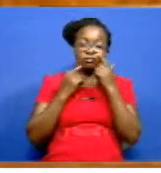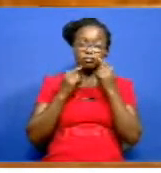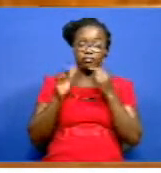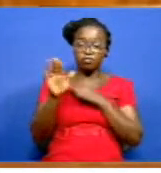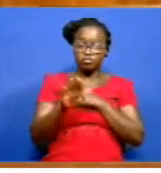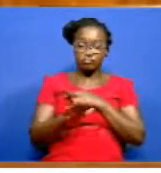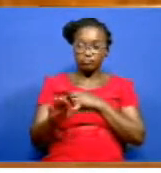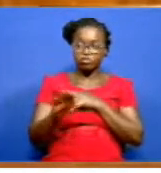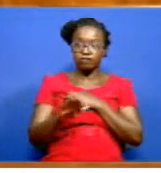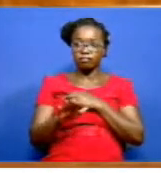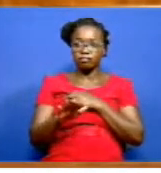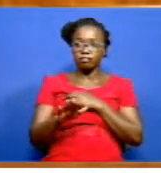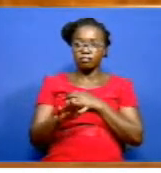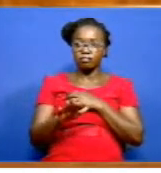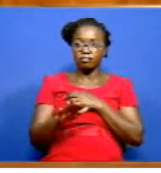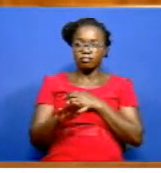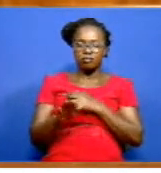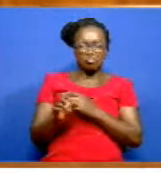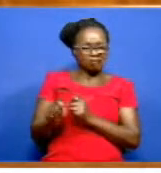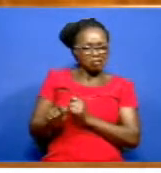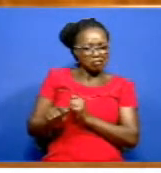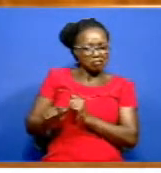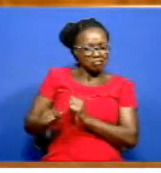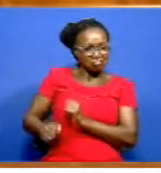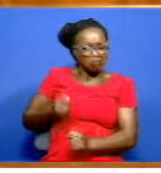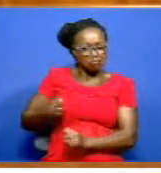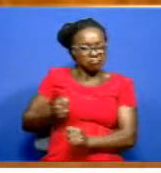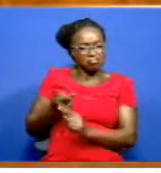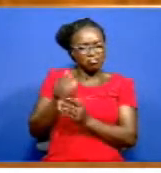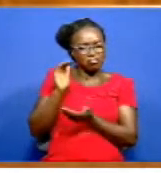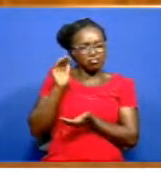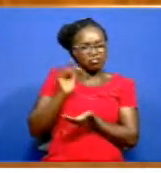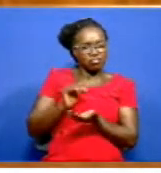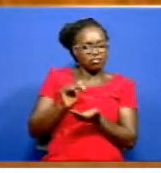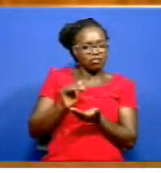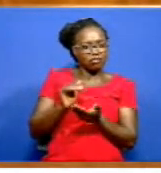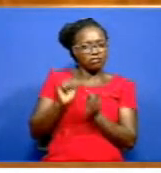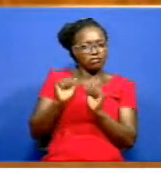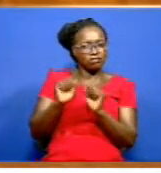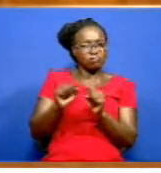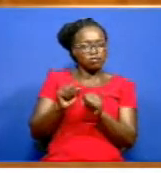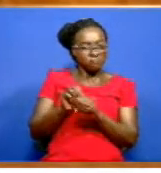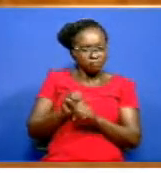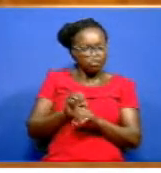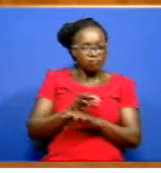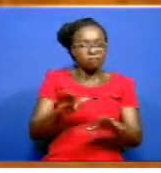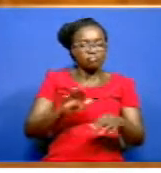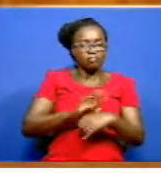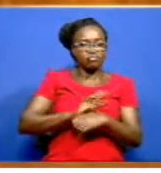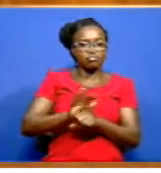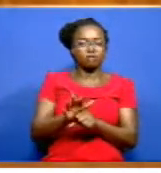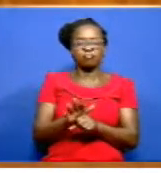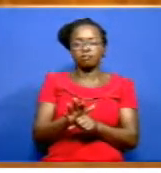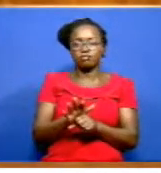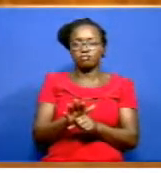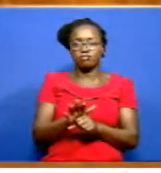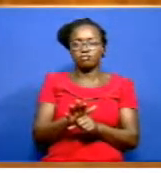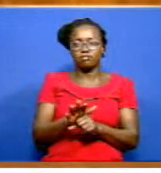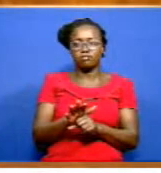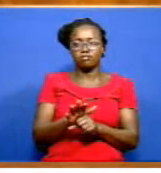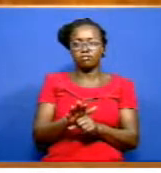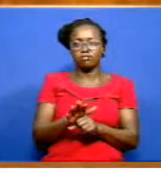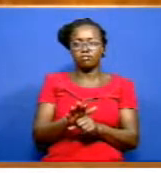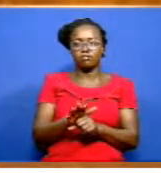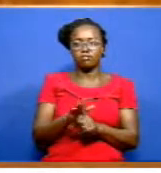This is not because we want to be mean, but we want to reduce the incidence of possible transmission of COVID-19 when you have to